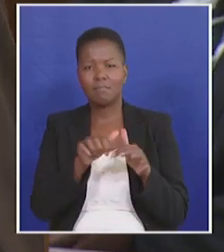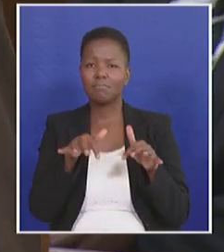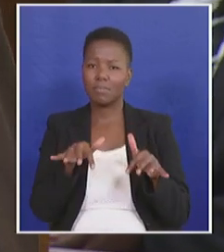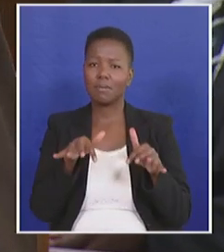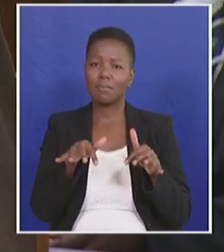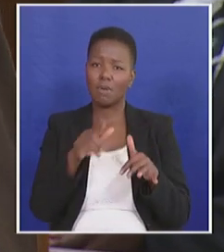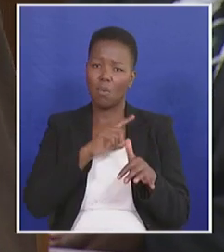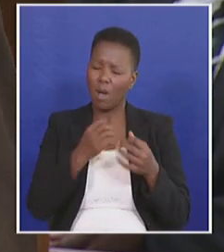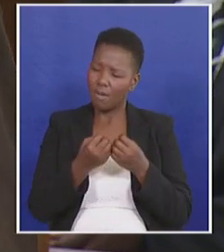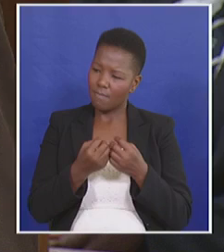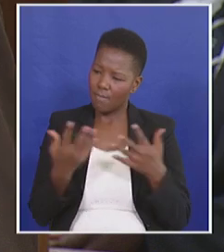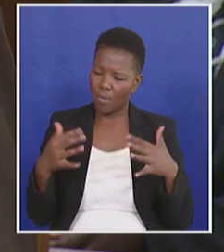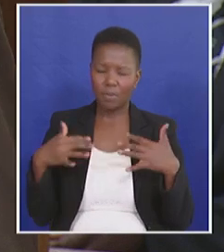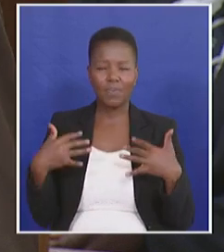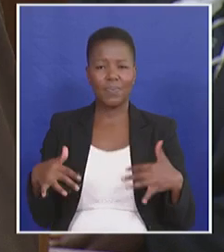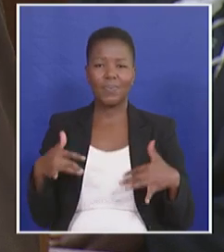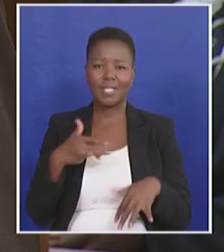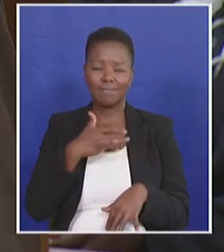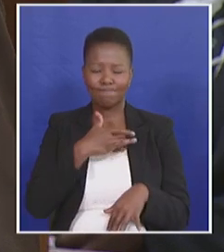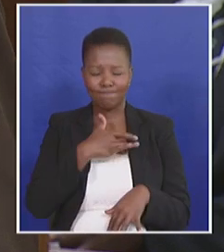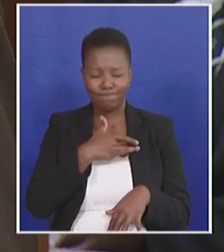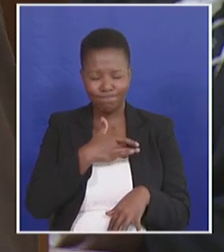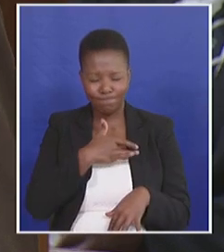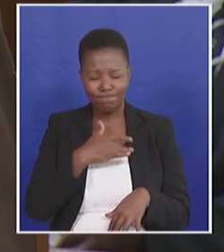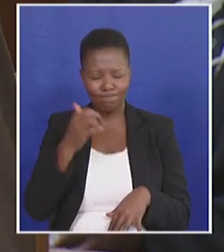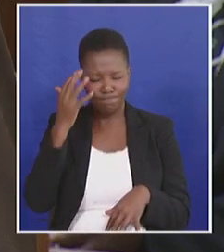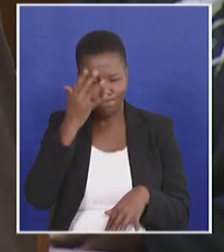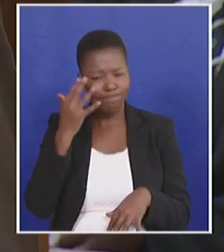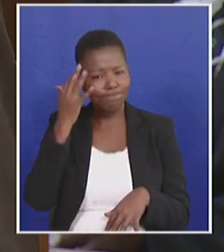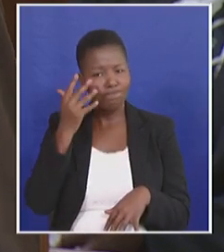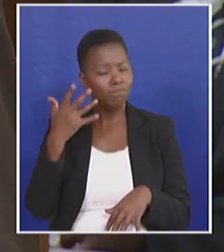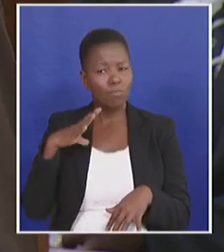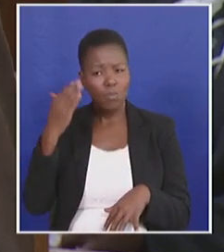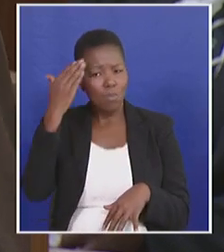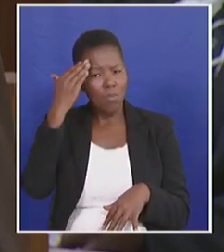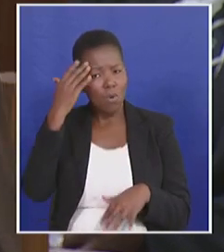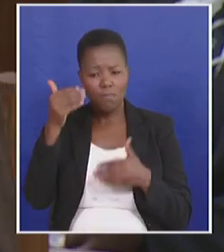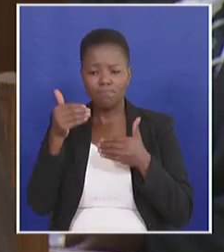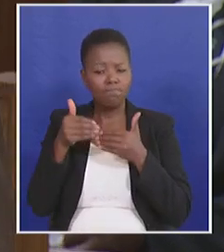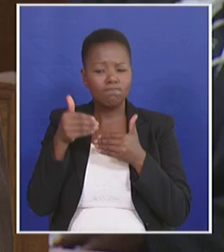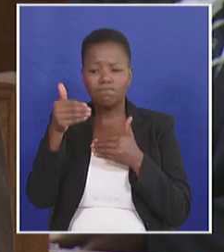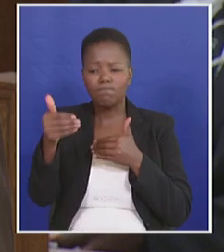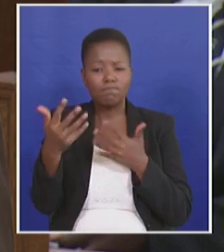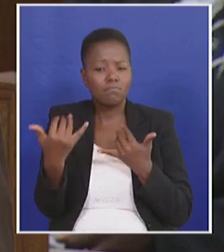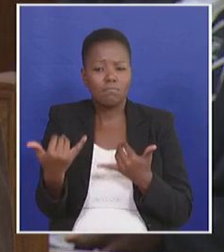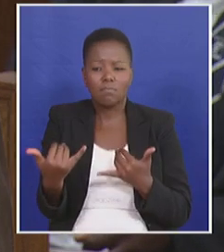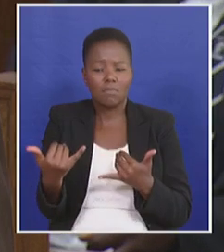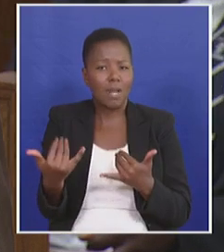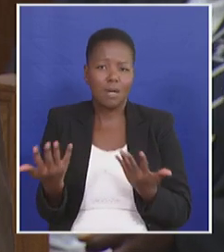with the pain, Deputy Minister, of not knowing what do they do now